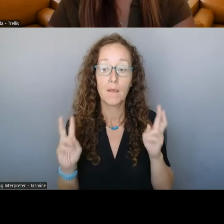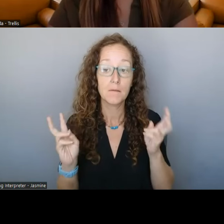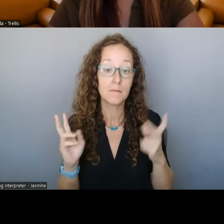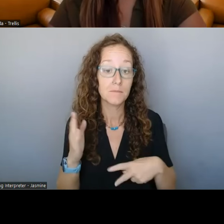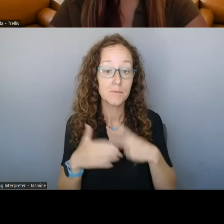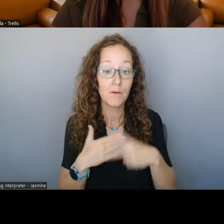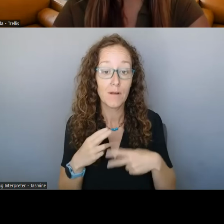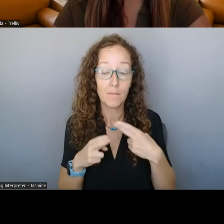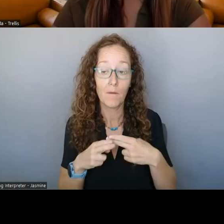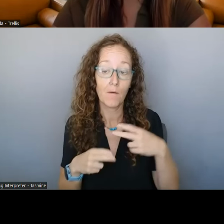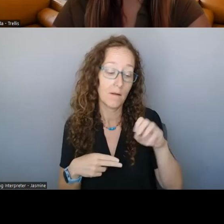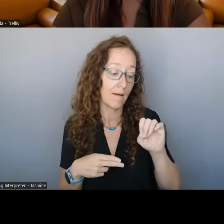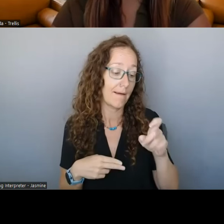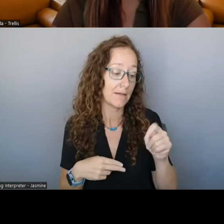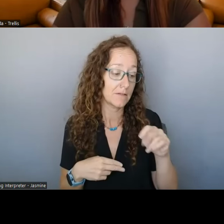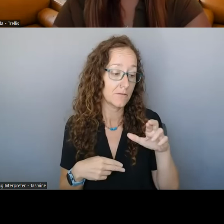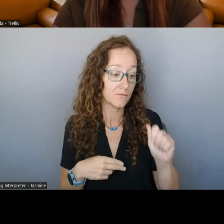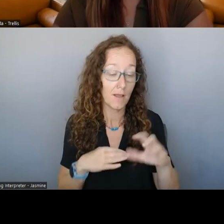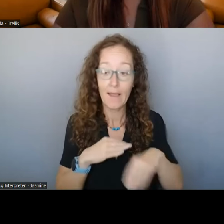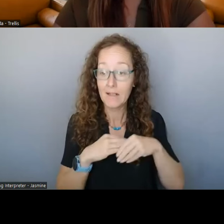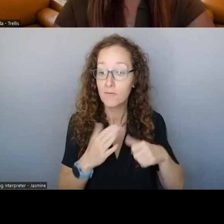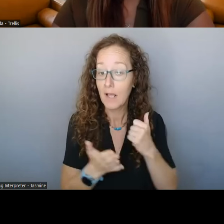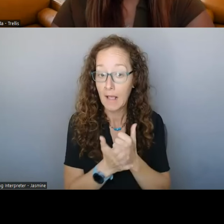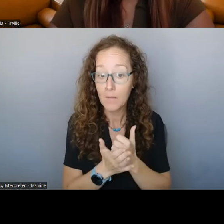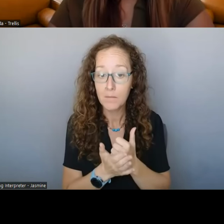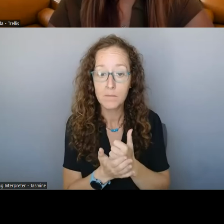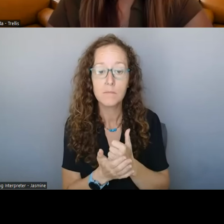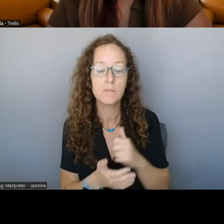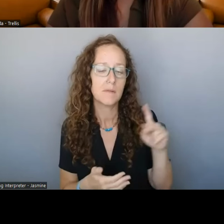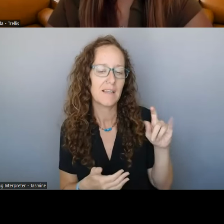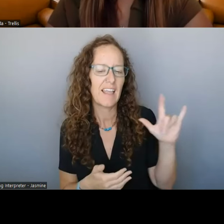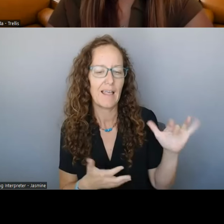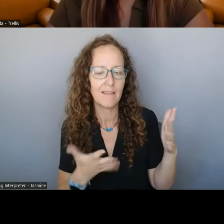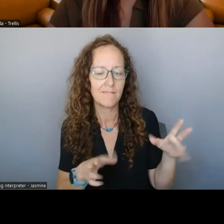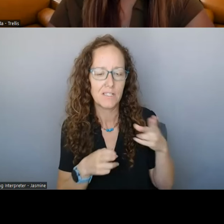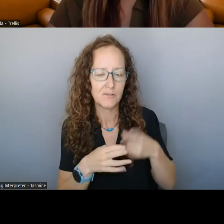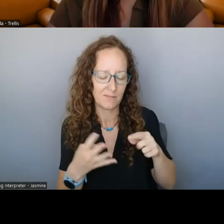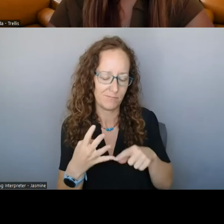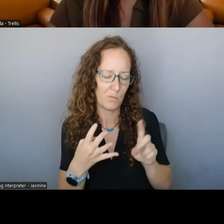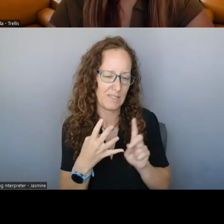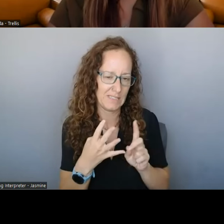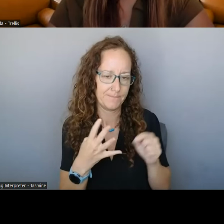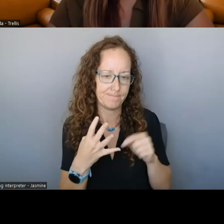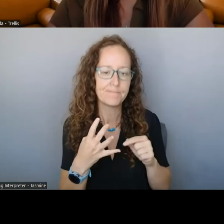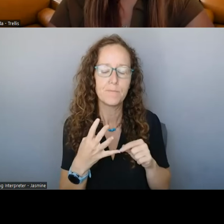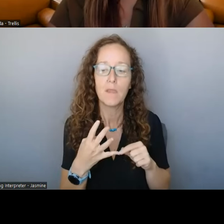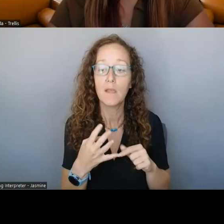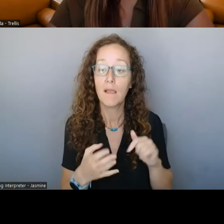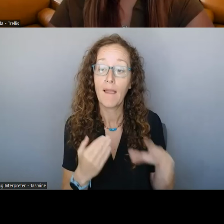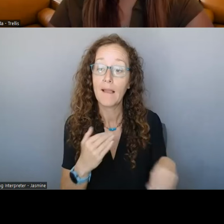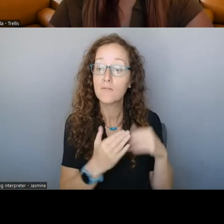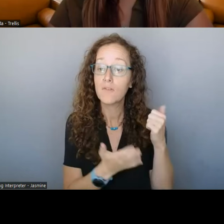Kelly mentioned when she was talking about the Part D plans is help for your prescription